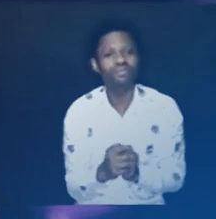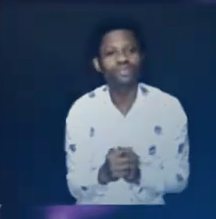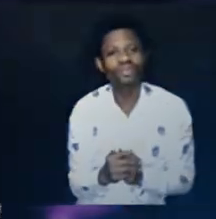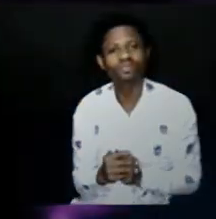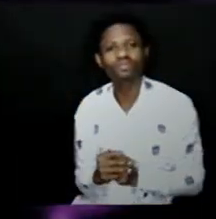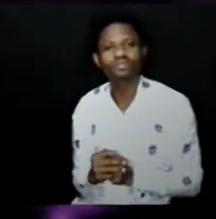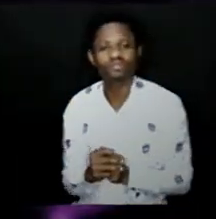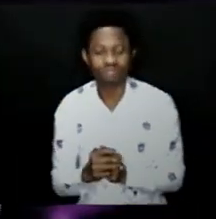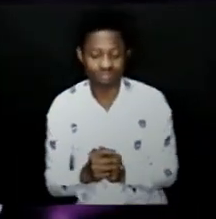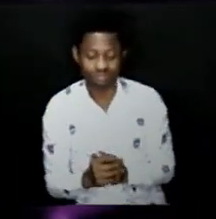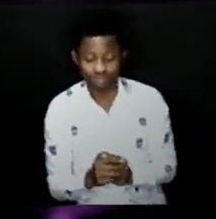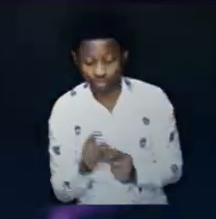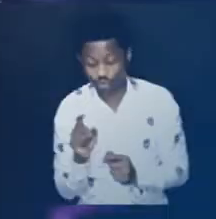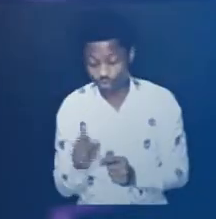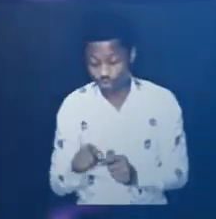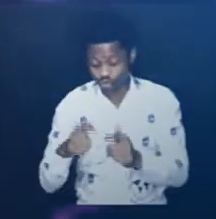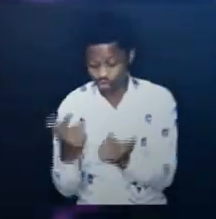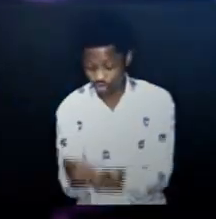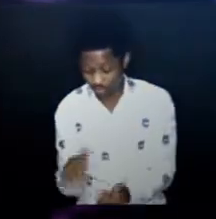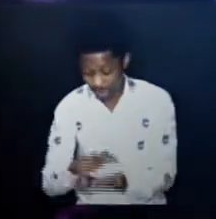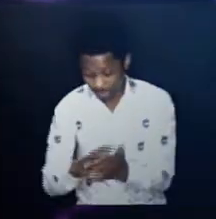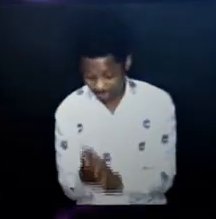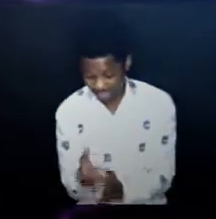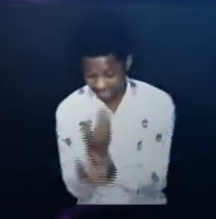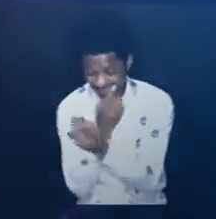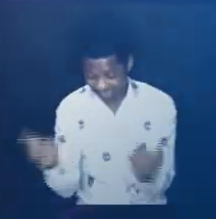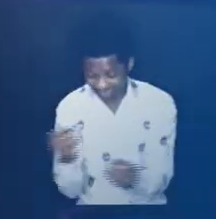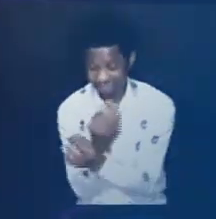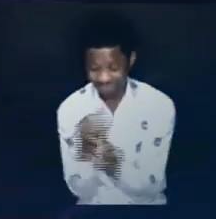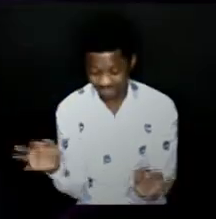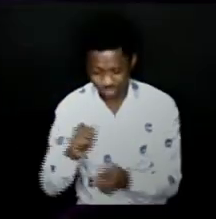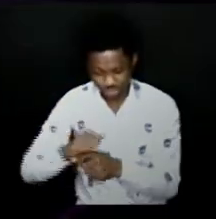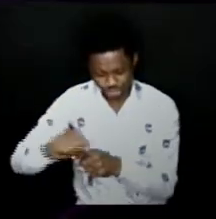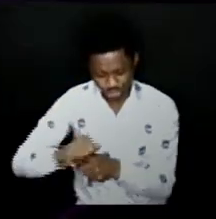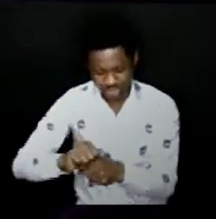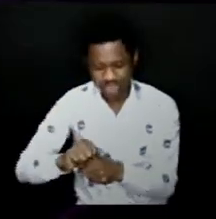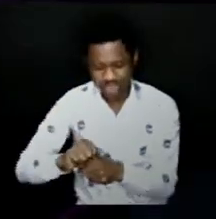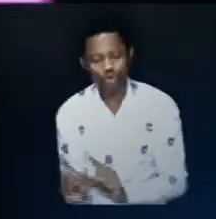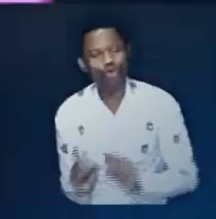They will go up on Mount Zion to govern the mountains of